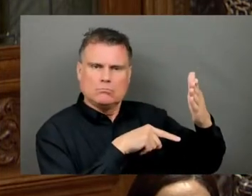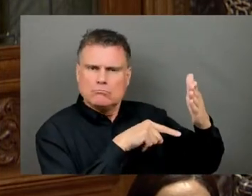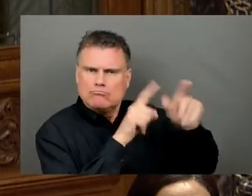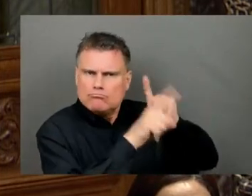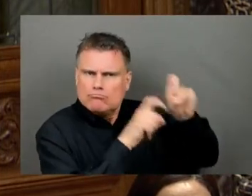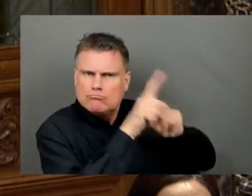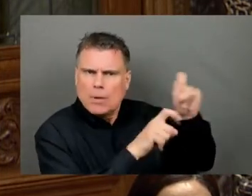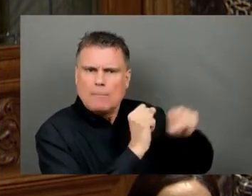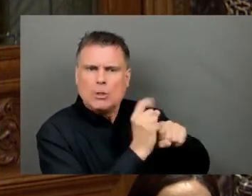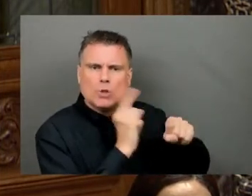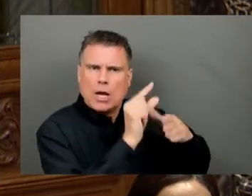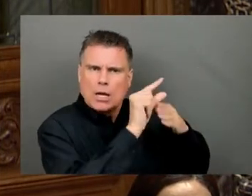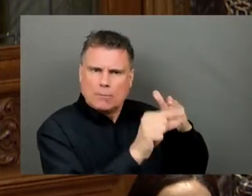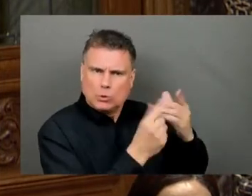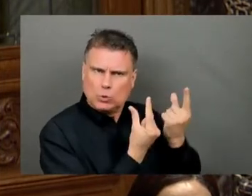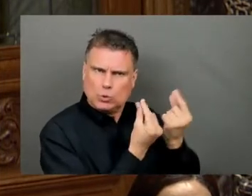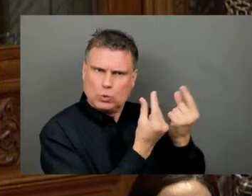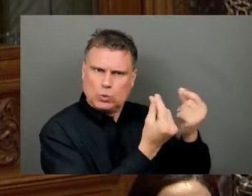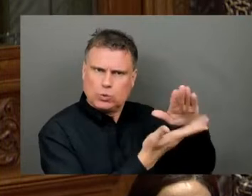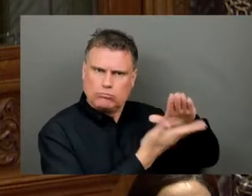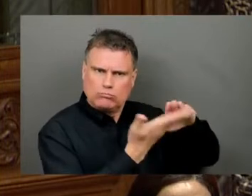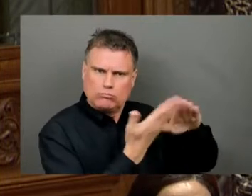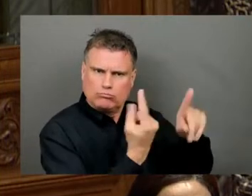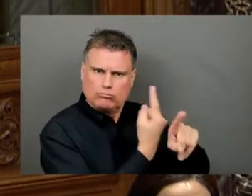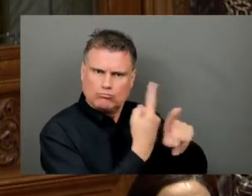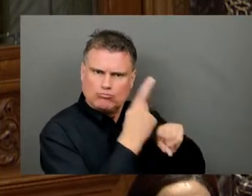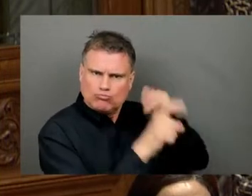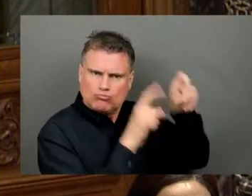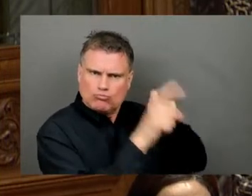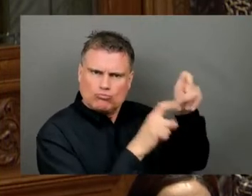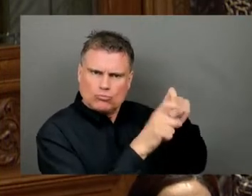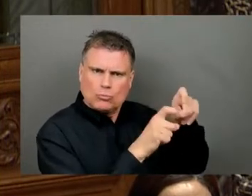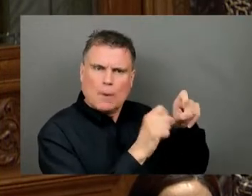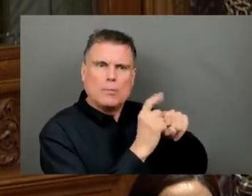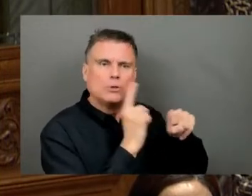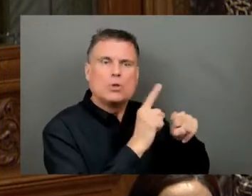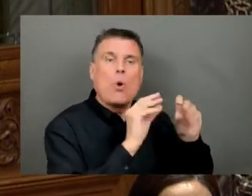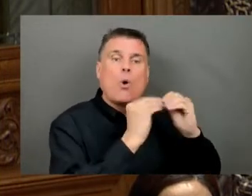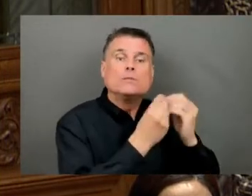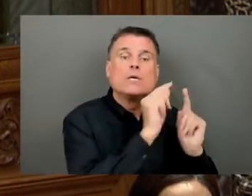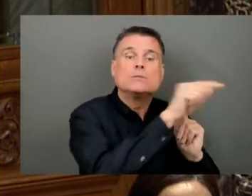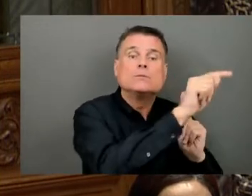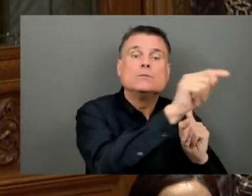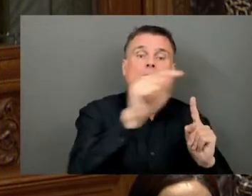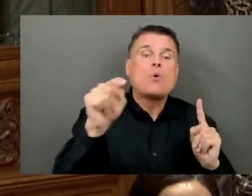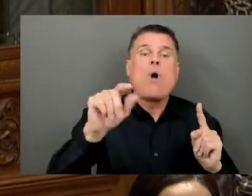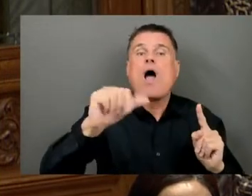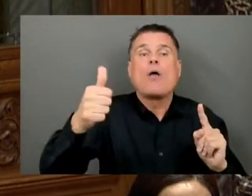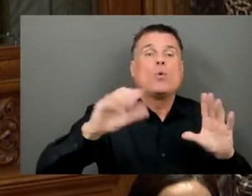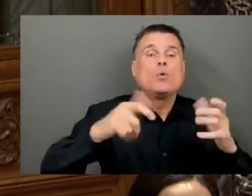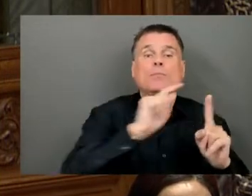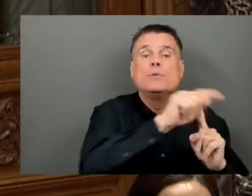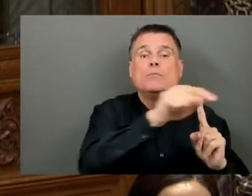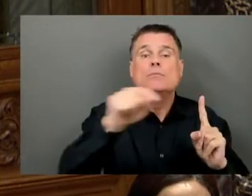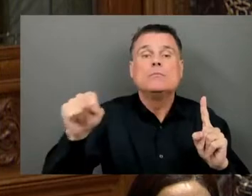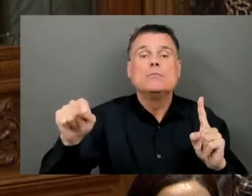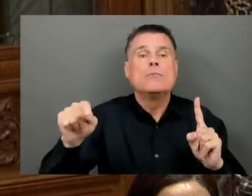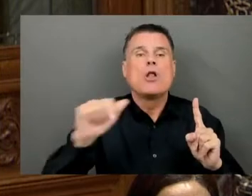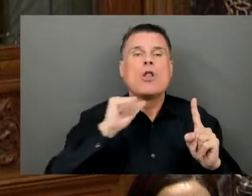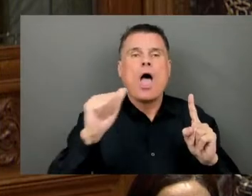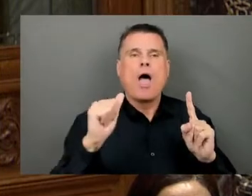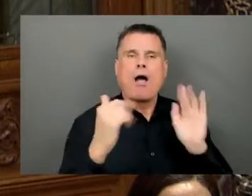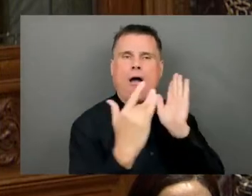other entities that are unfairly benefiting from government programs, unreasonably benefiting from government